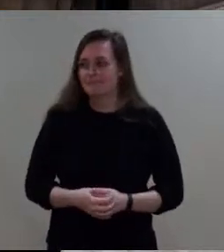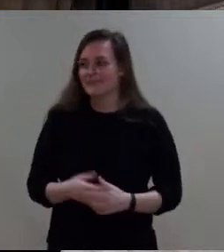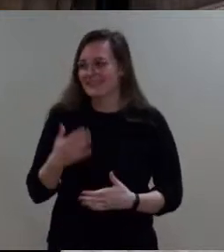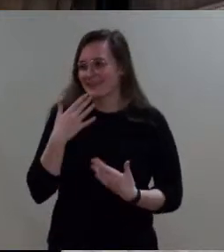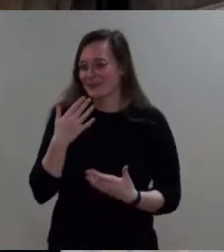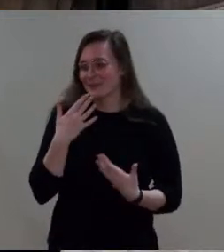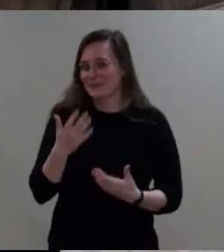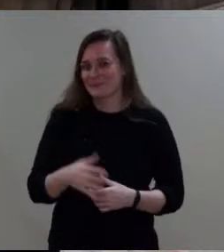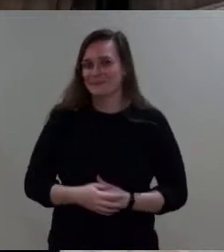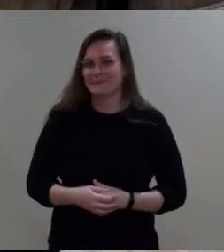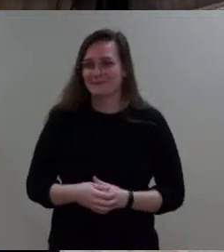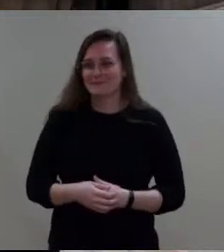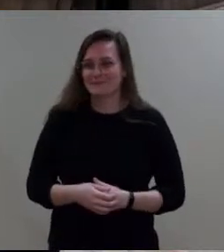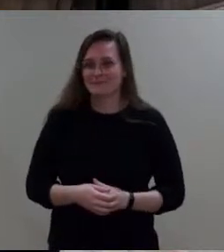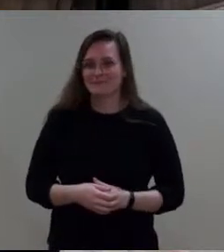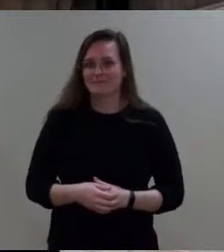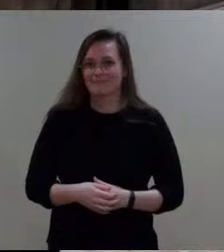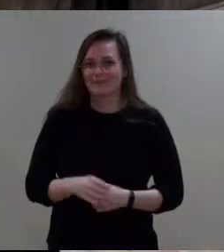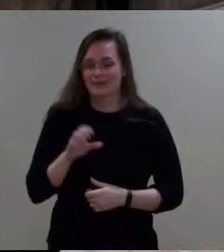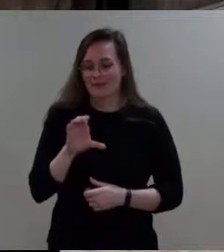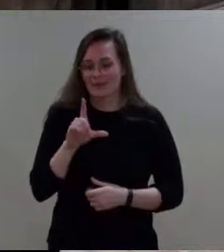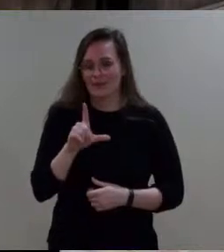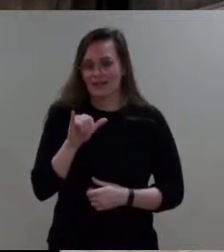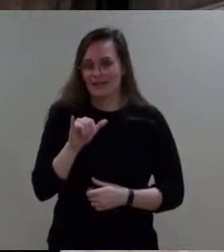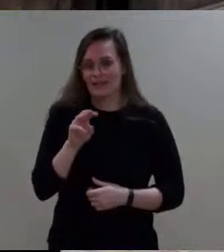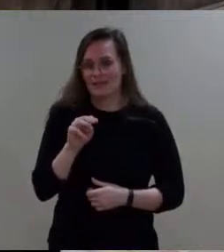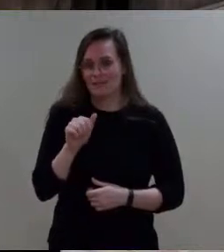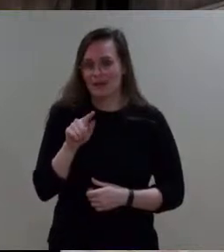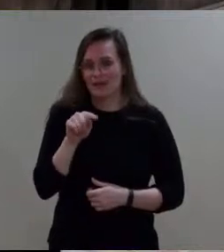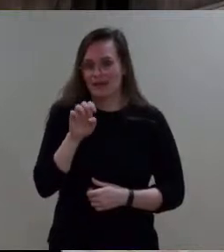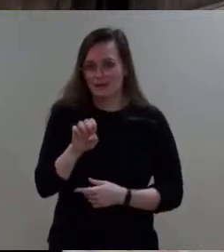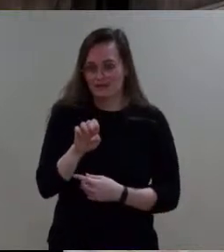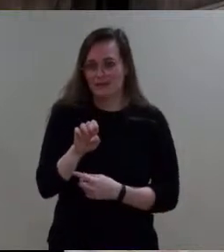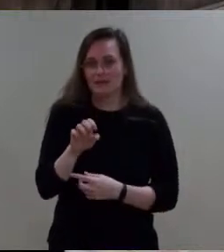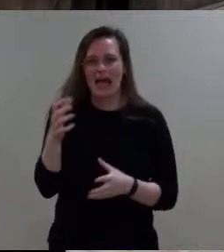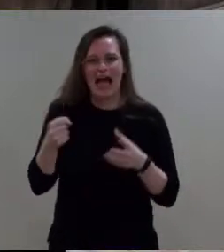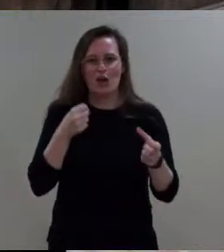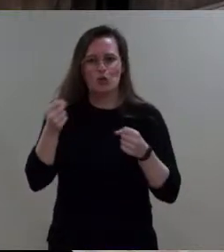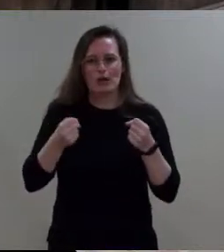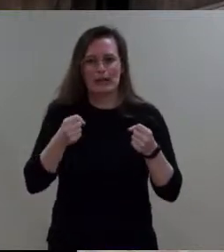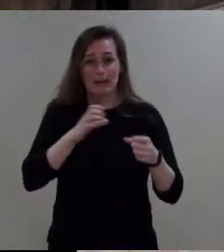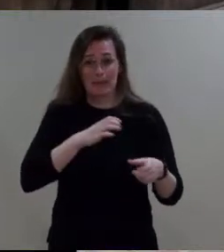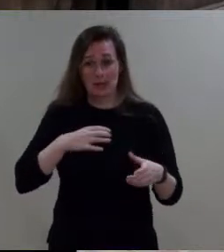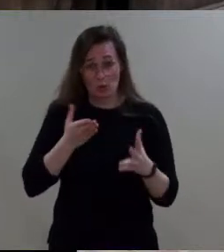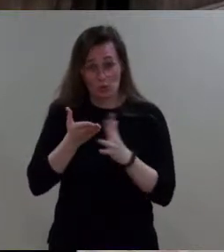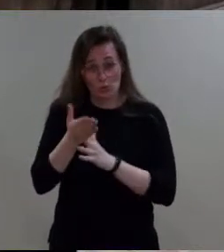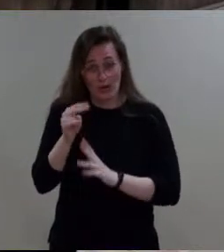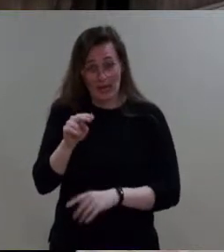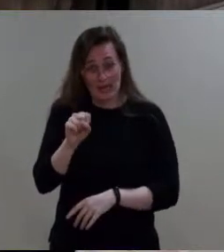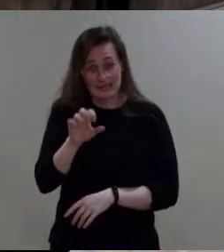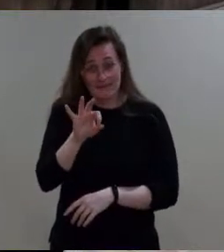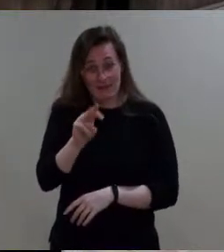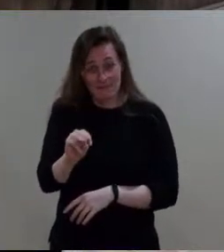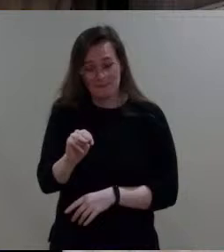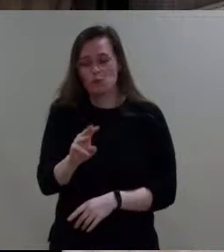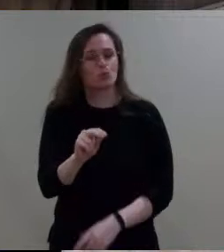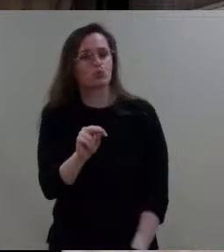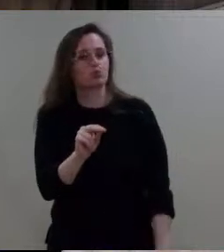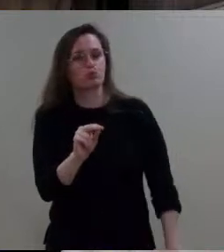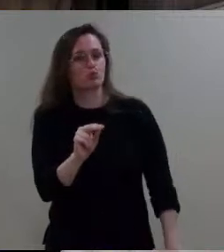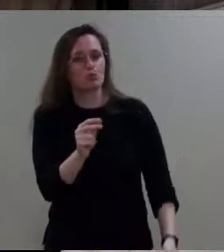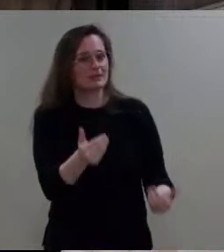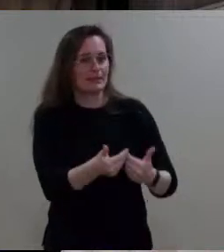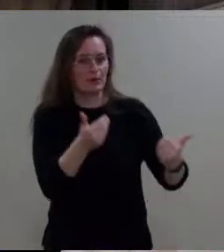Climate Caucus Hiring Committee? Yep. Is that also through NSFM? No, that is a separate climate